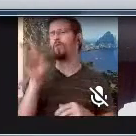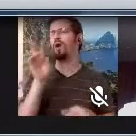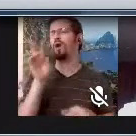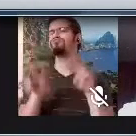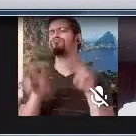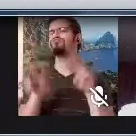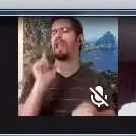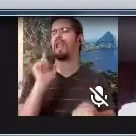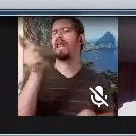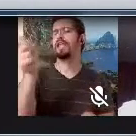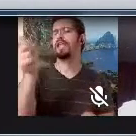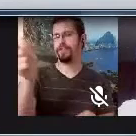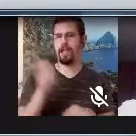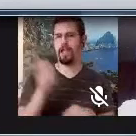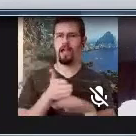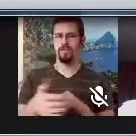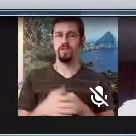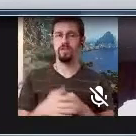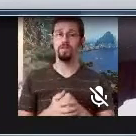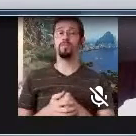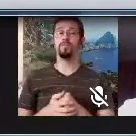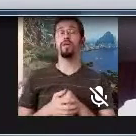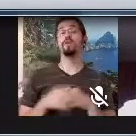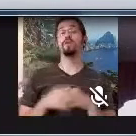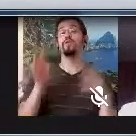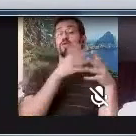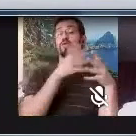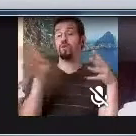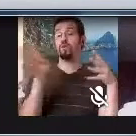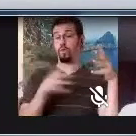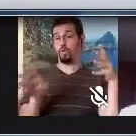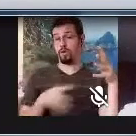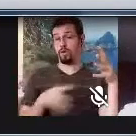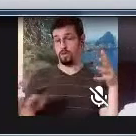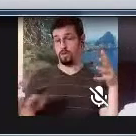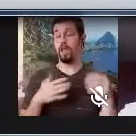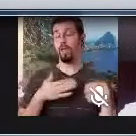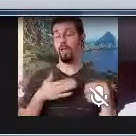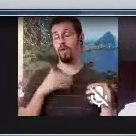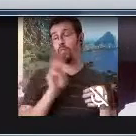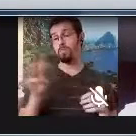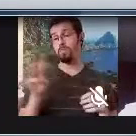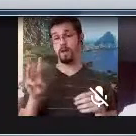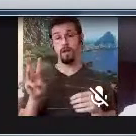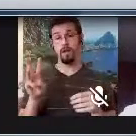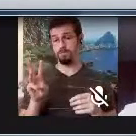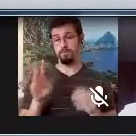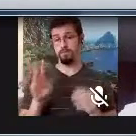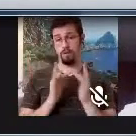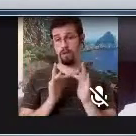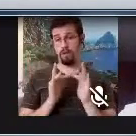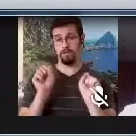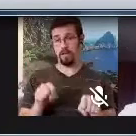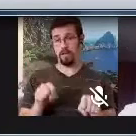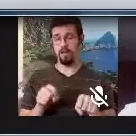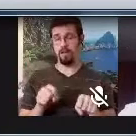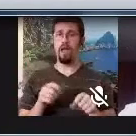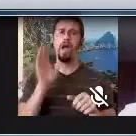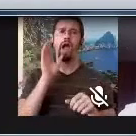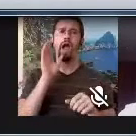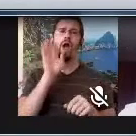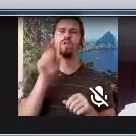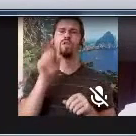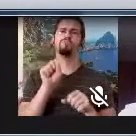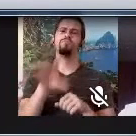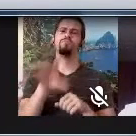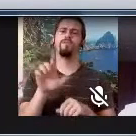So the score is available online on my website, and everyone is welcome to. I linked to it at the end. Everyone is welcome to check it out,